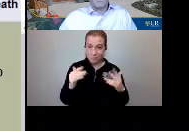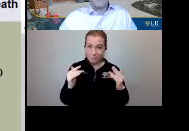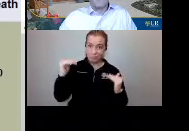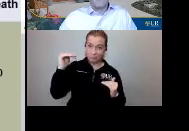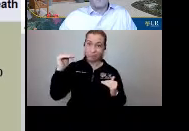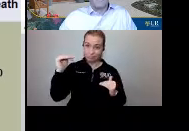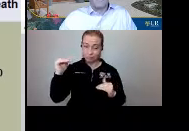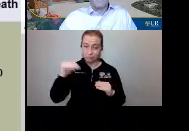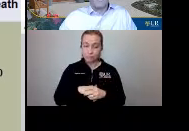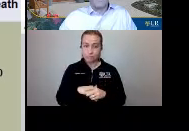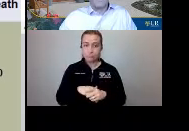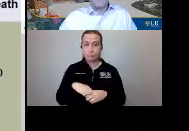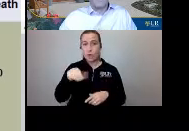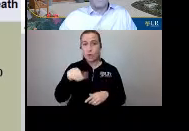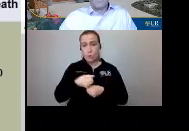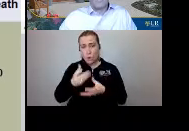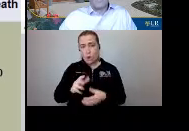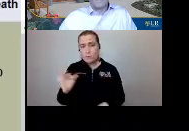other causes such as